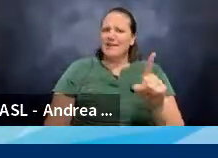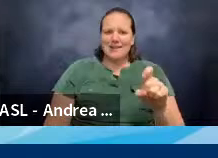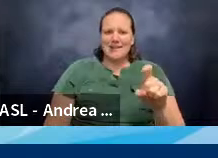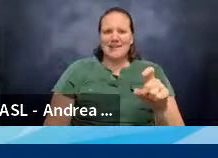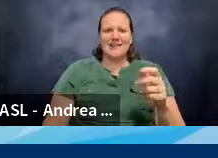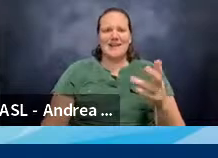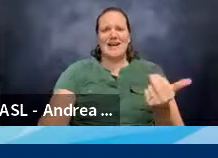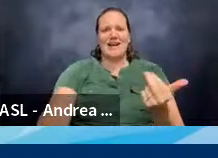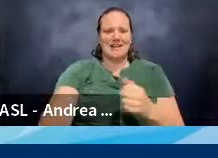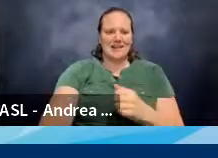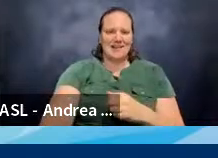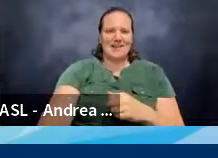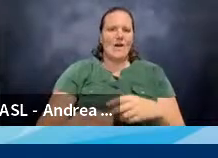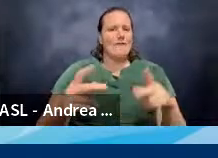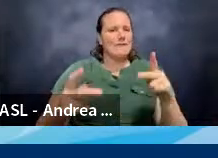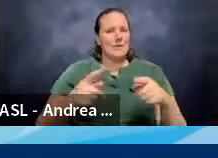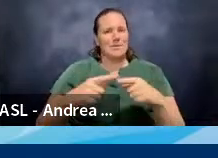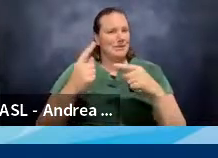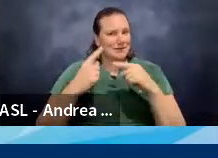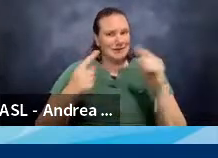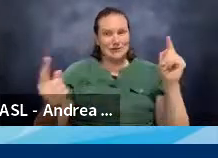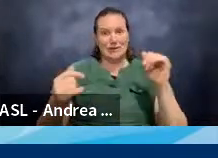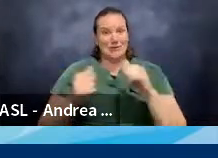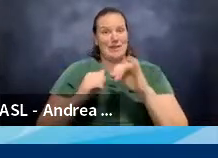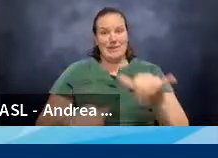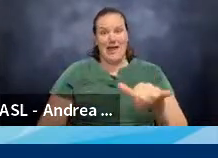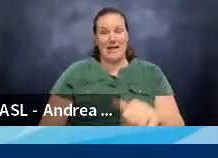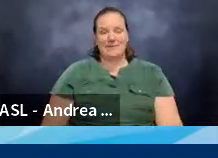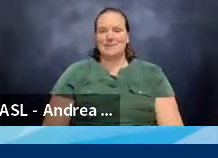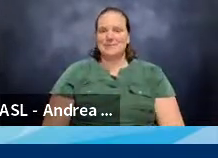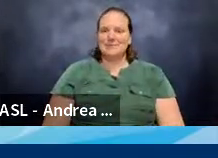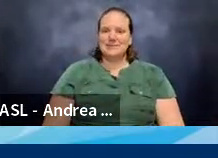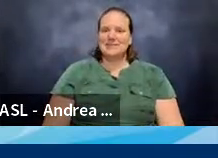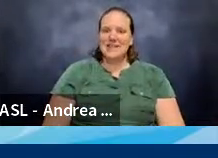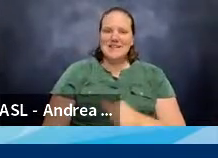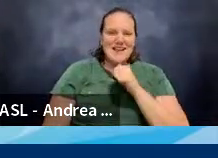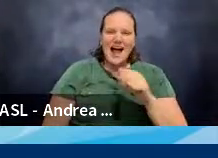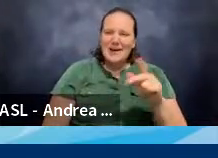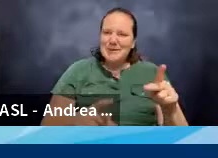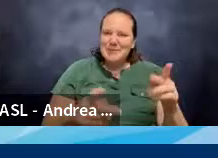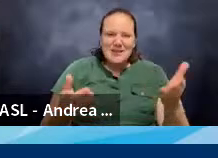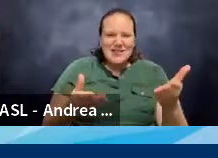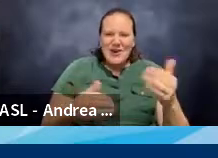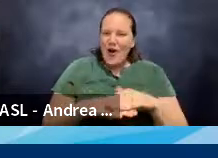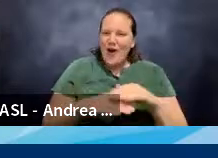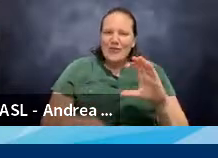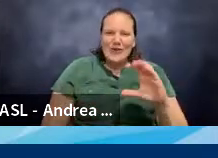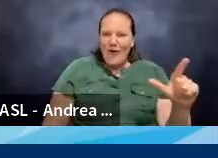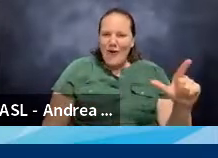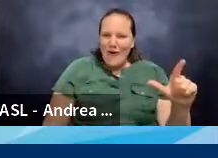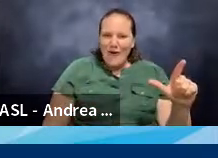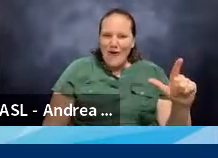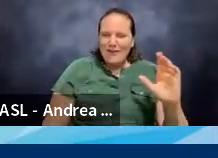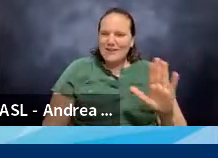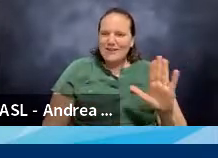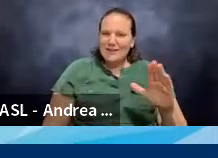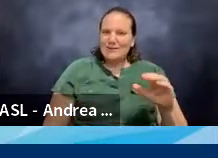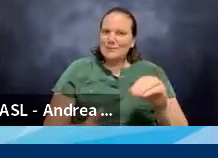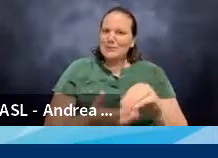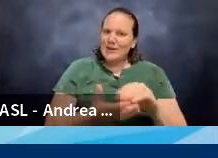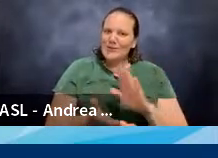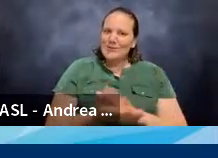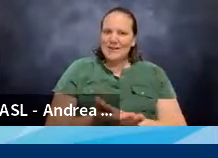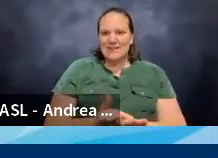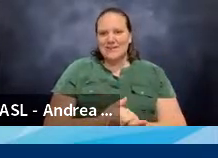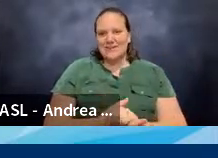There's a few people who would disagree with that. But not the people on this call. So Just make sure you get that on the record. Love